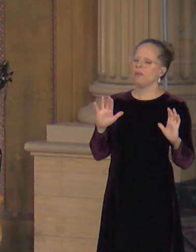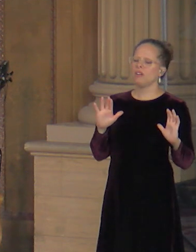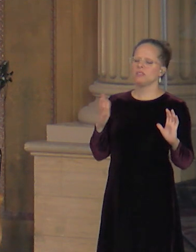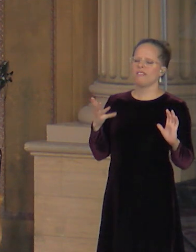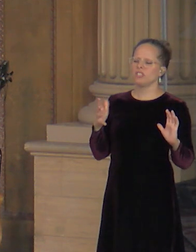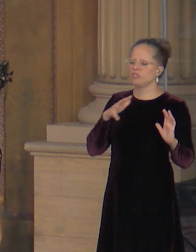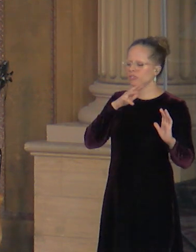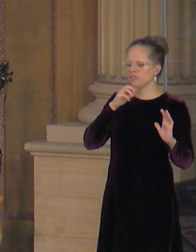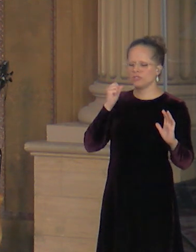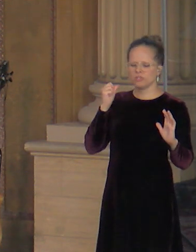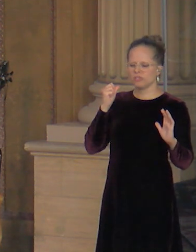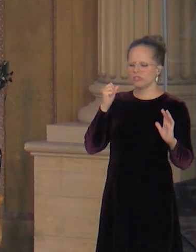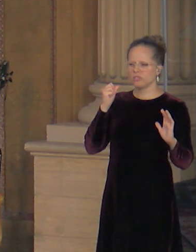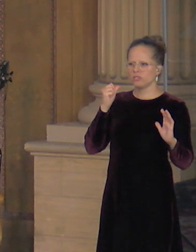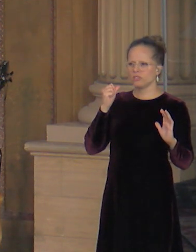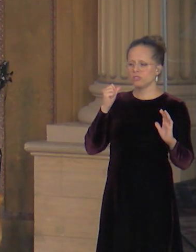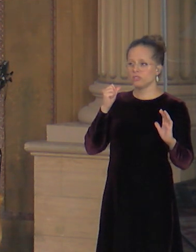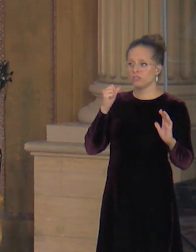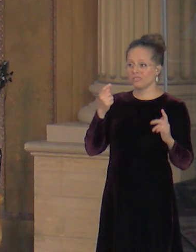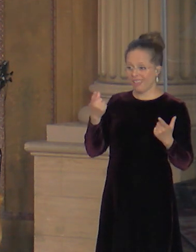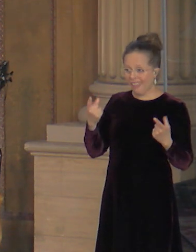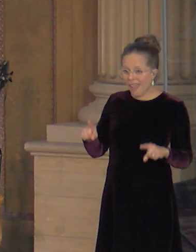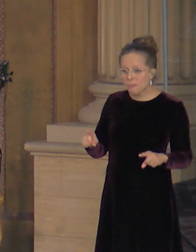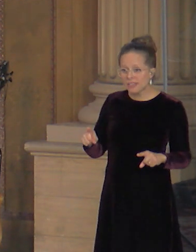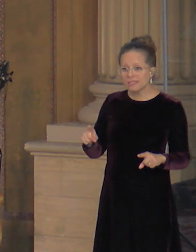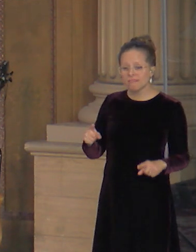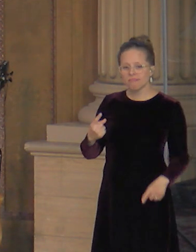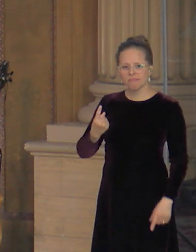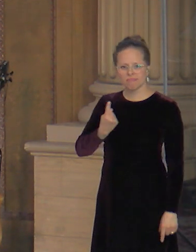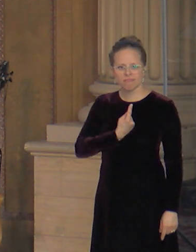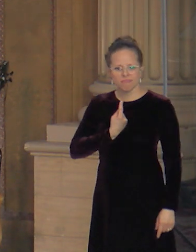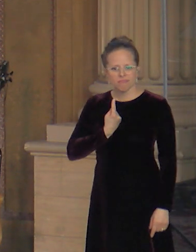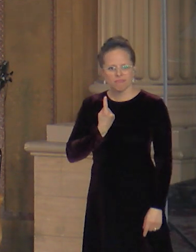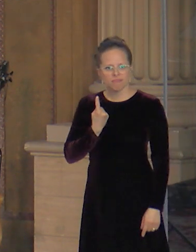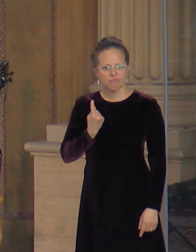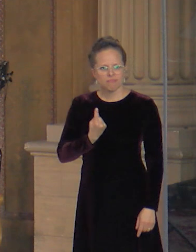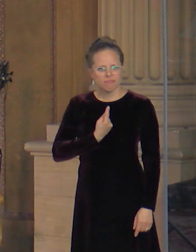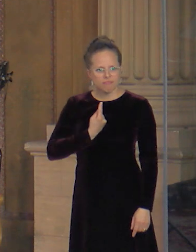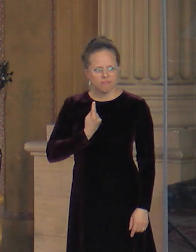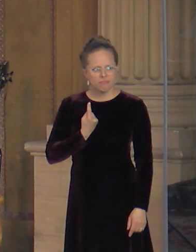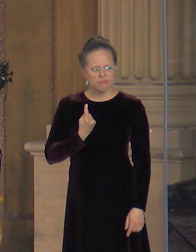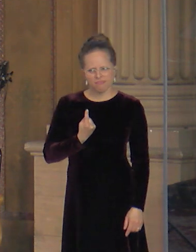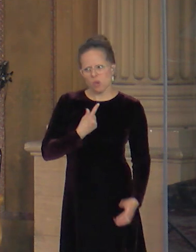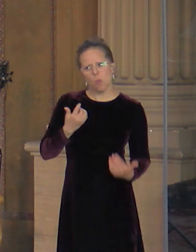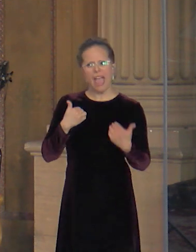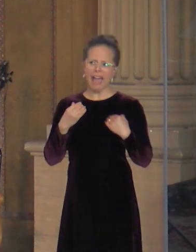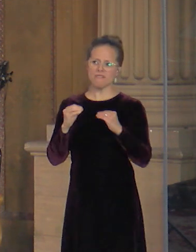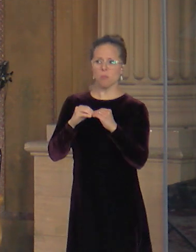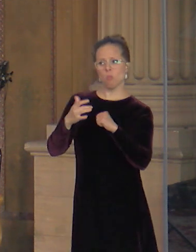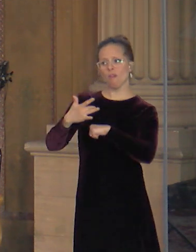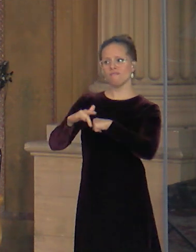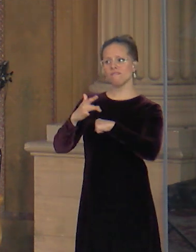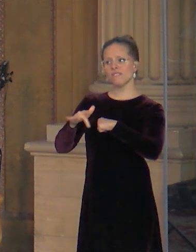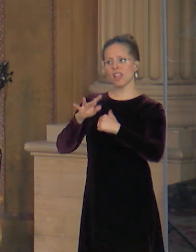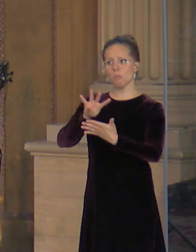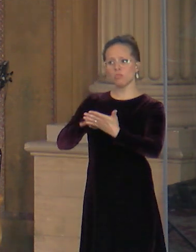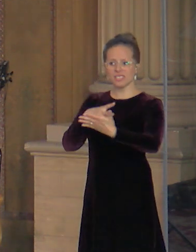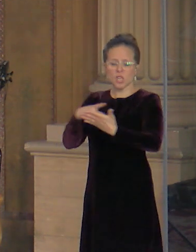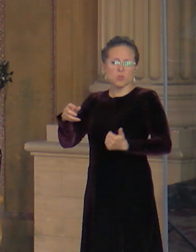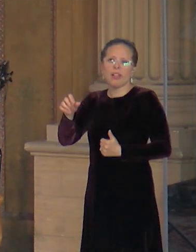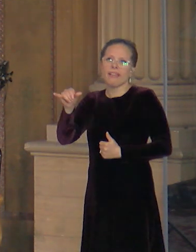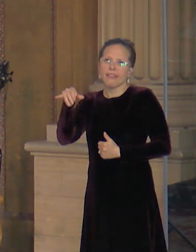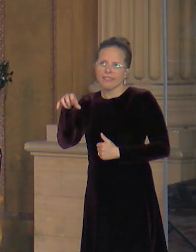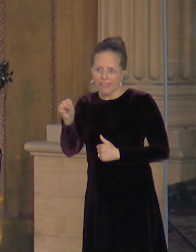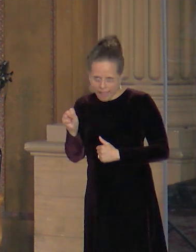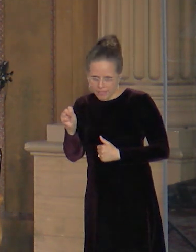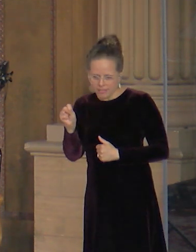but then we find loneliness we find disconnectedness and yeah we have a freer schedule calendars get more free without